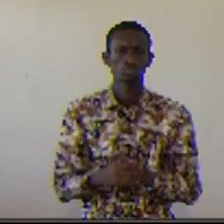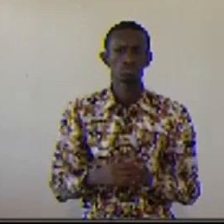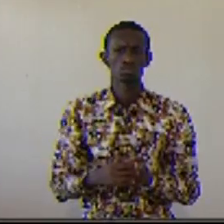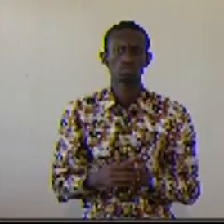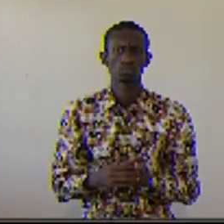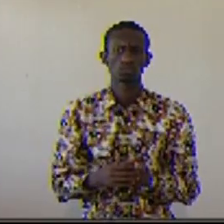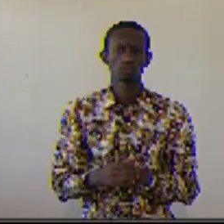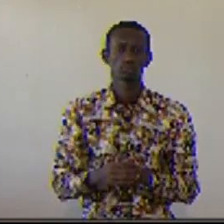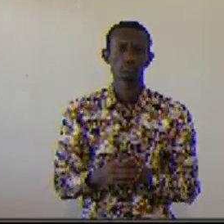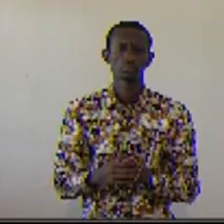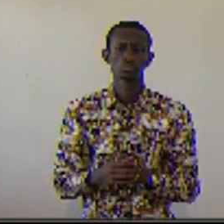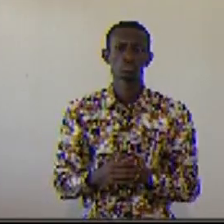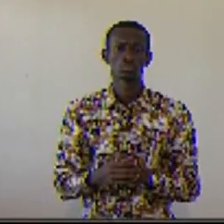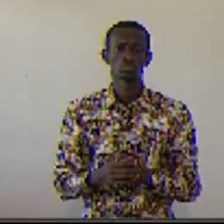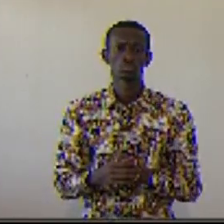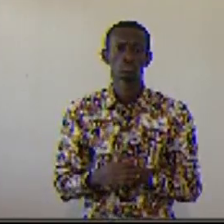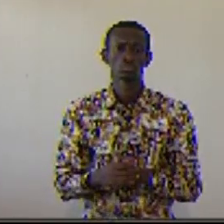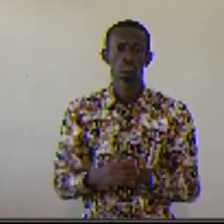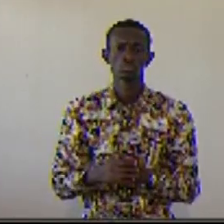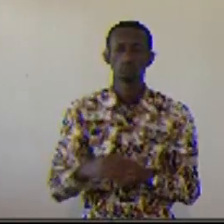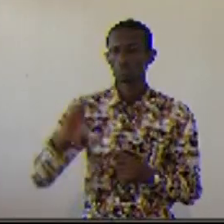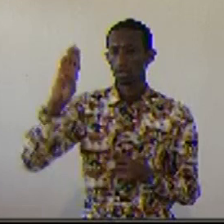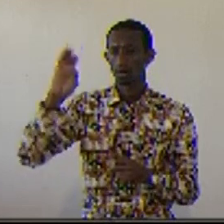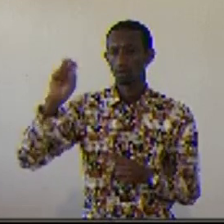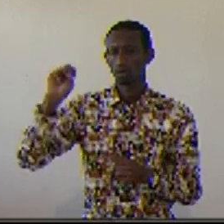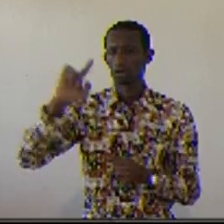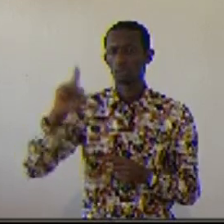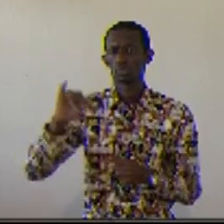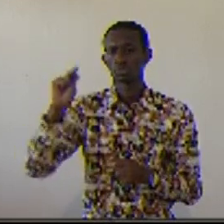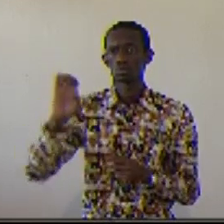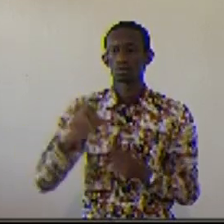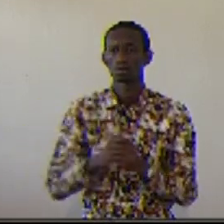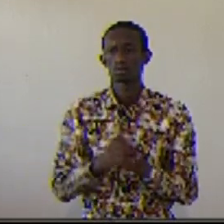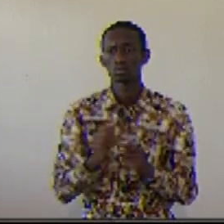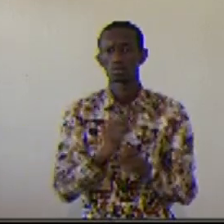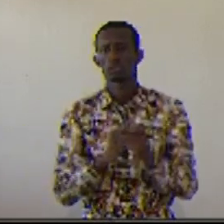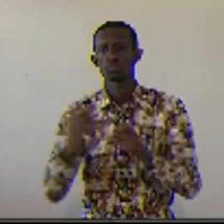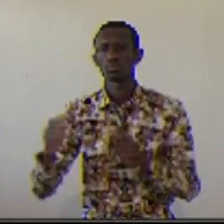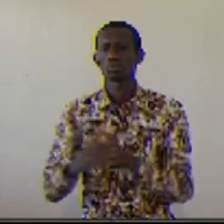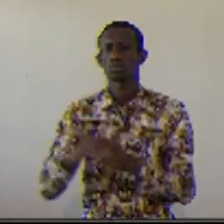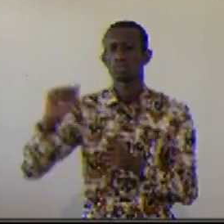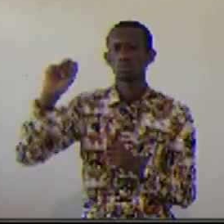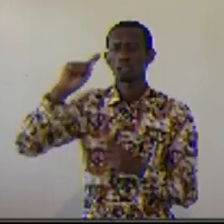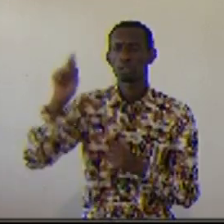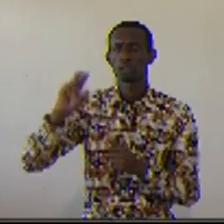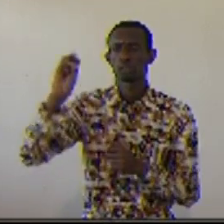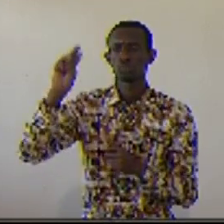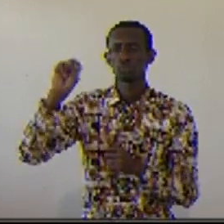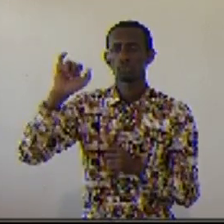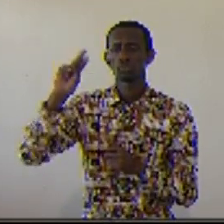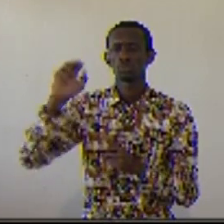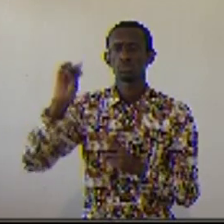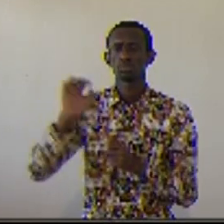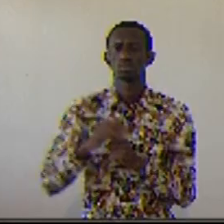diazonium chloride. So when it is put in water, this